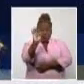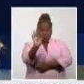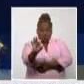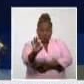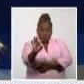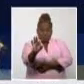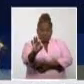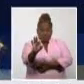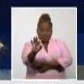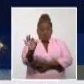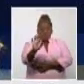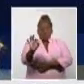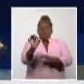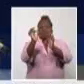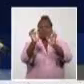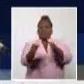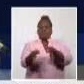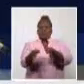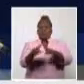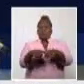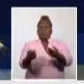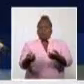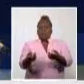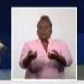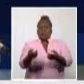and 9 were male cases.